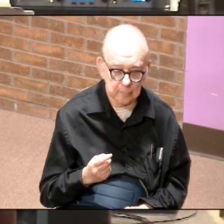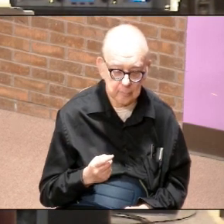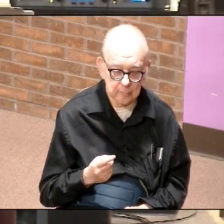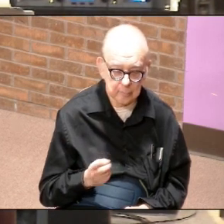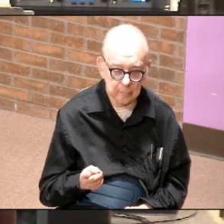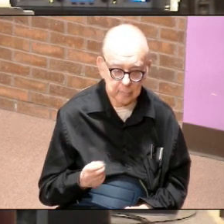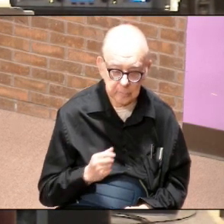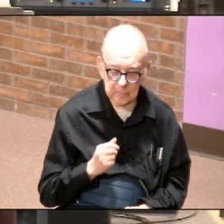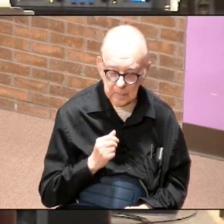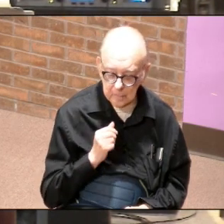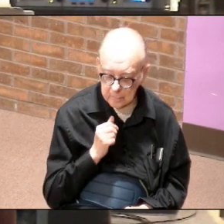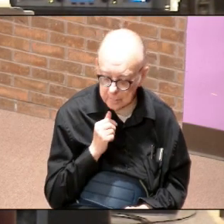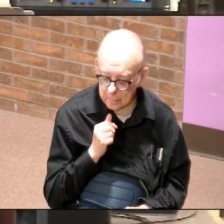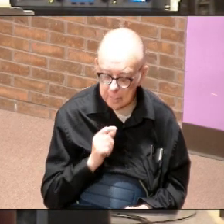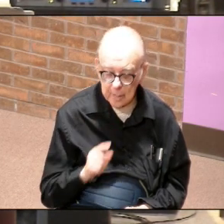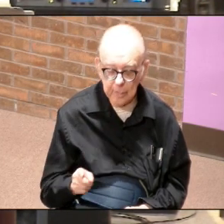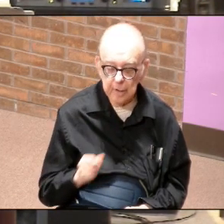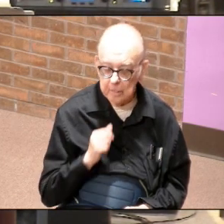They're not that person.